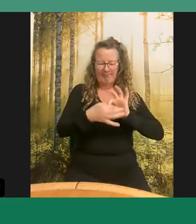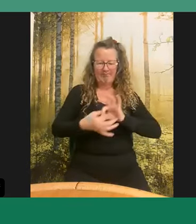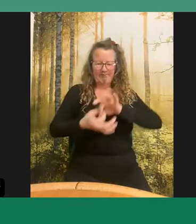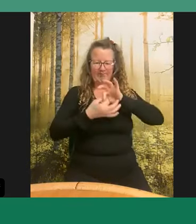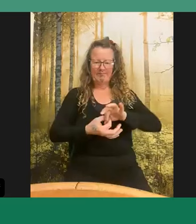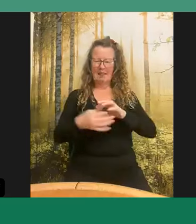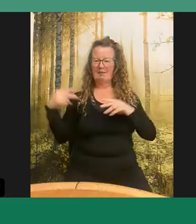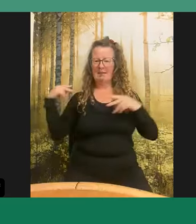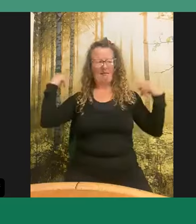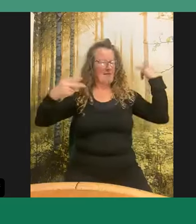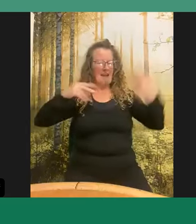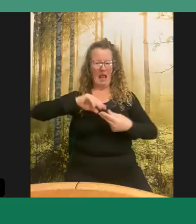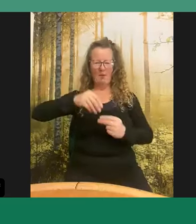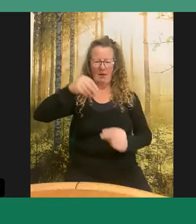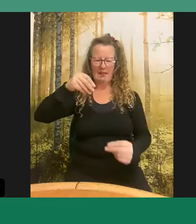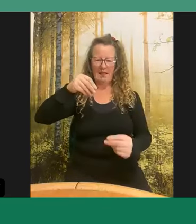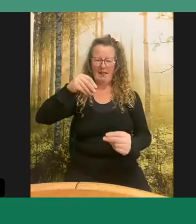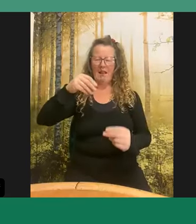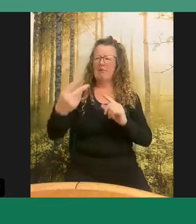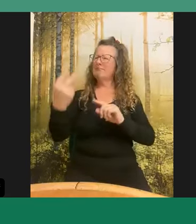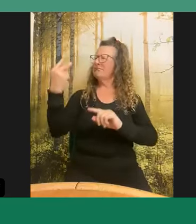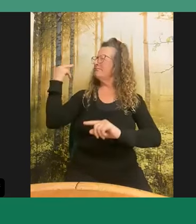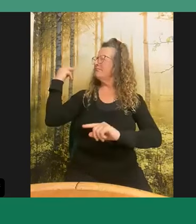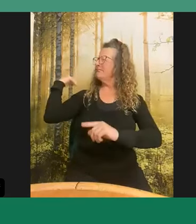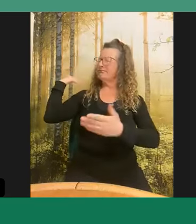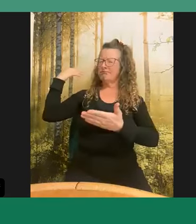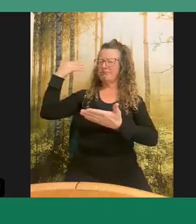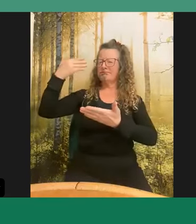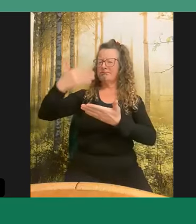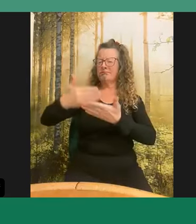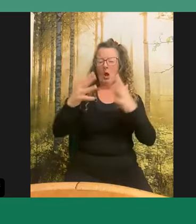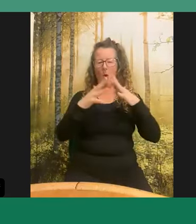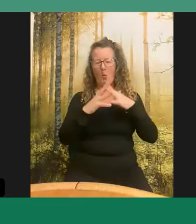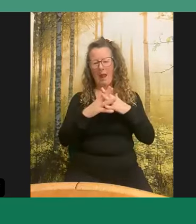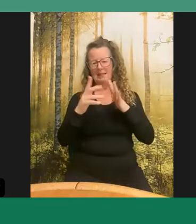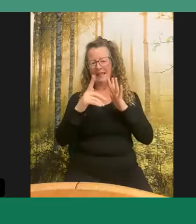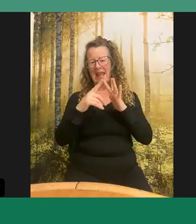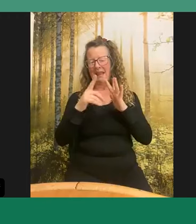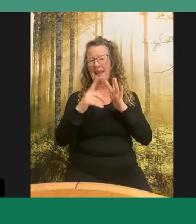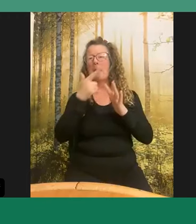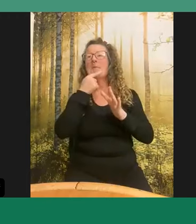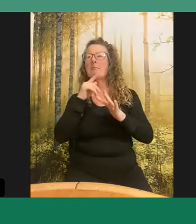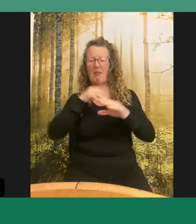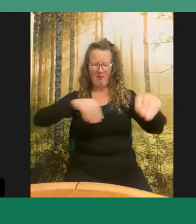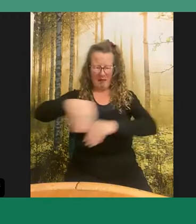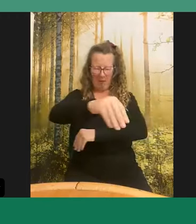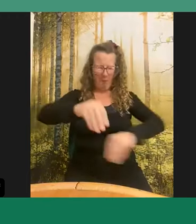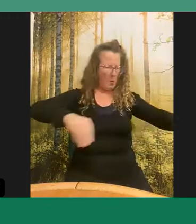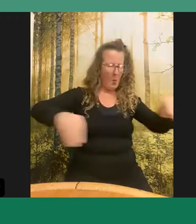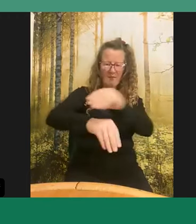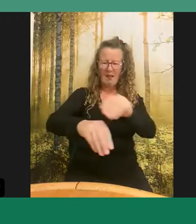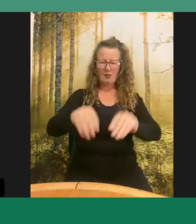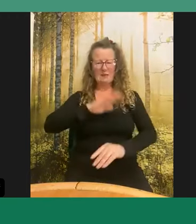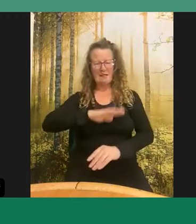a long view of the many ways West Indian people have moved and been moved to serve British interests. Rashmi is an interactive digital